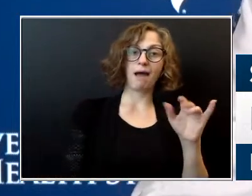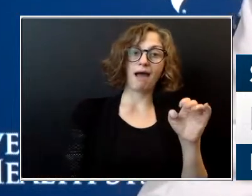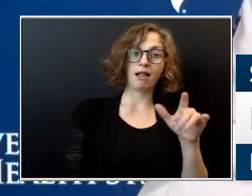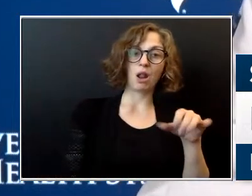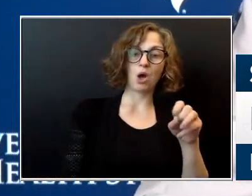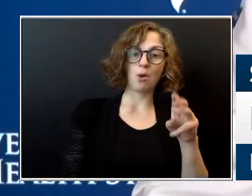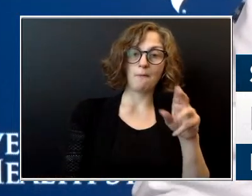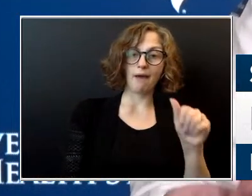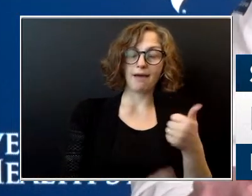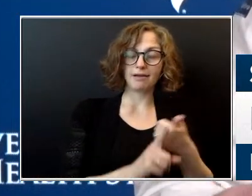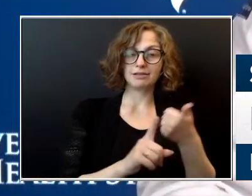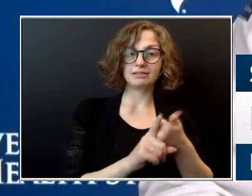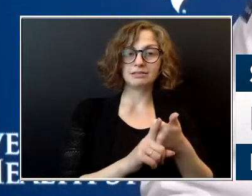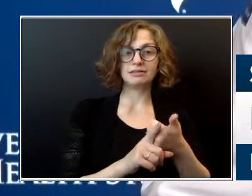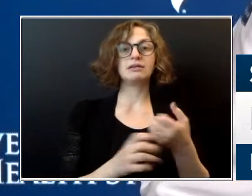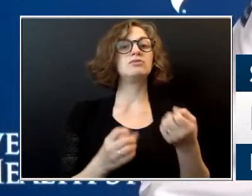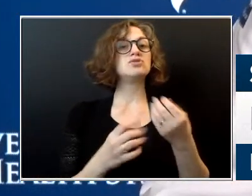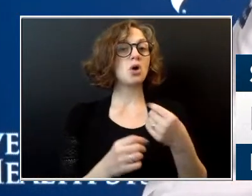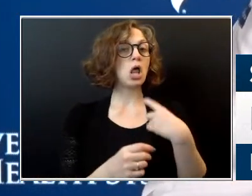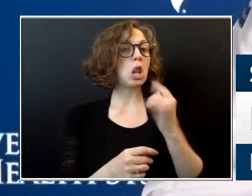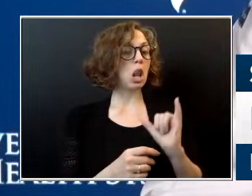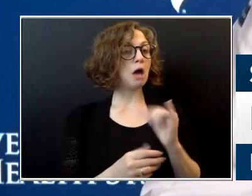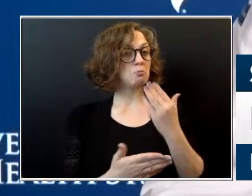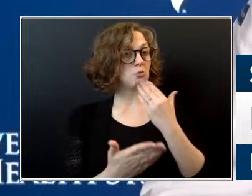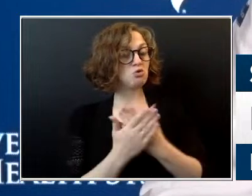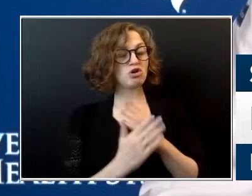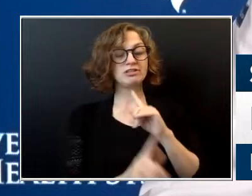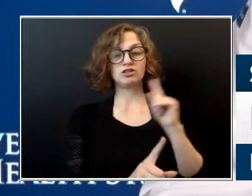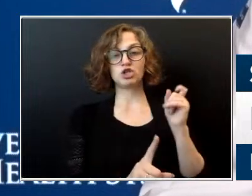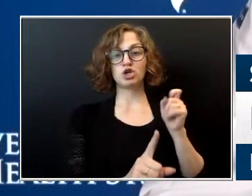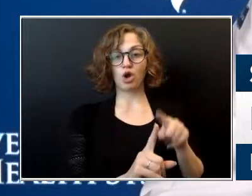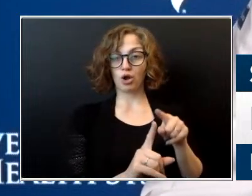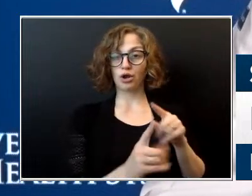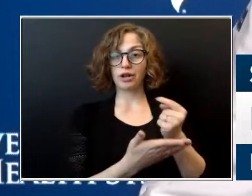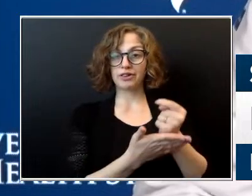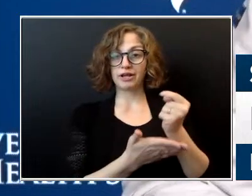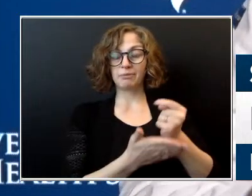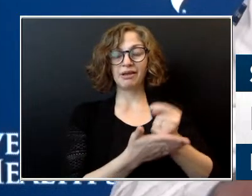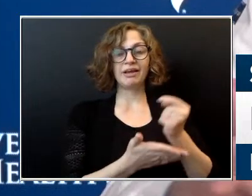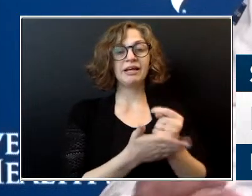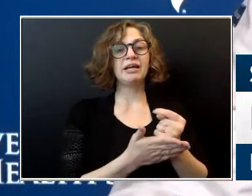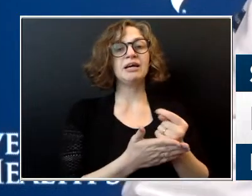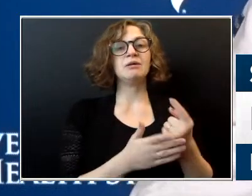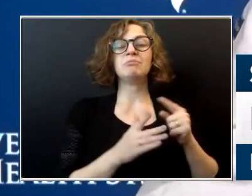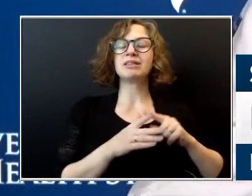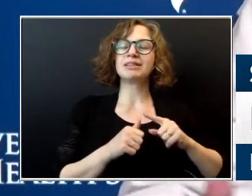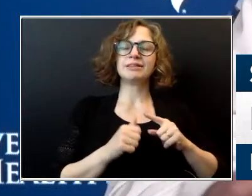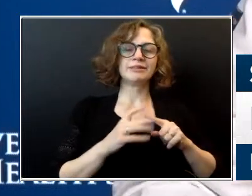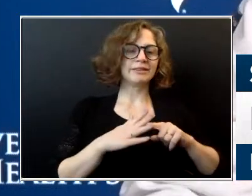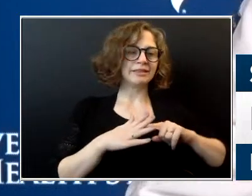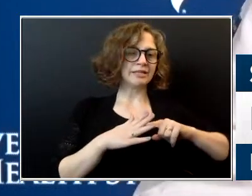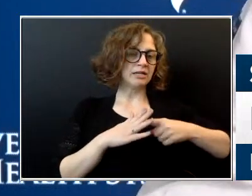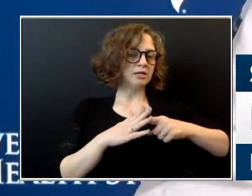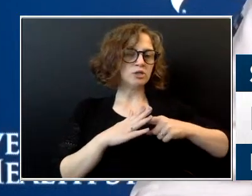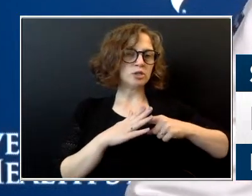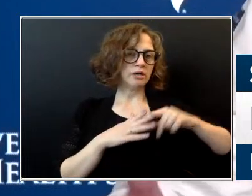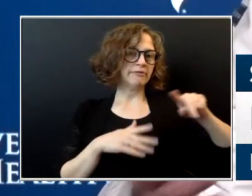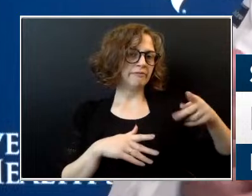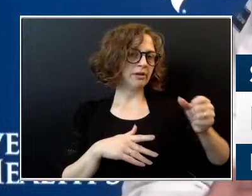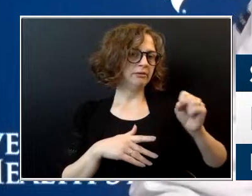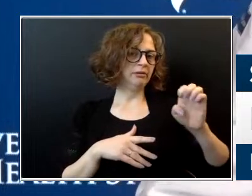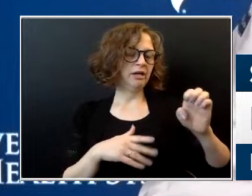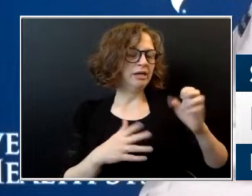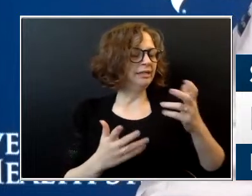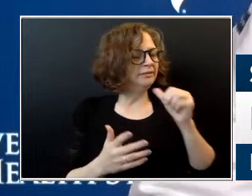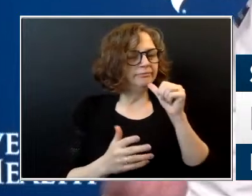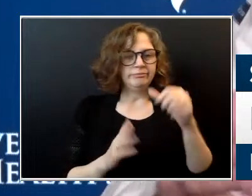to the melphalan drug. Now, the initial phase, unfortunately, didn't show any impressive results, and we watch any of these drugs in KU Medical Center because